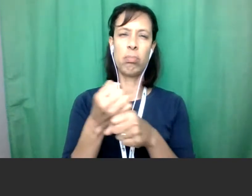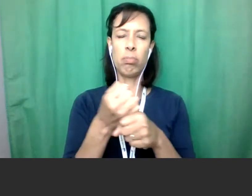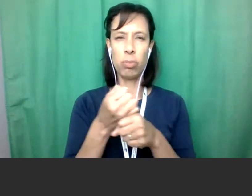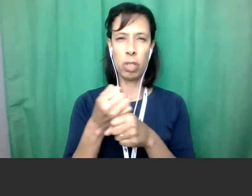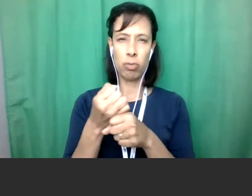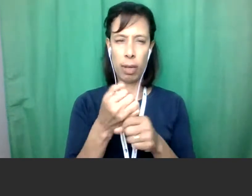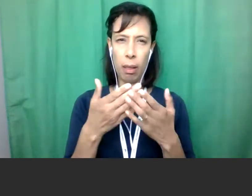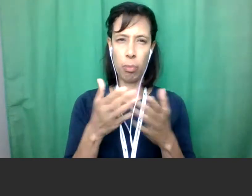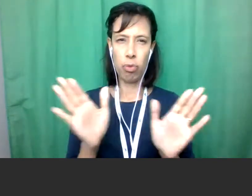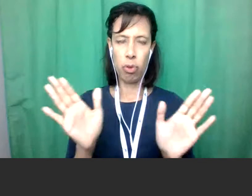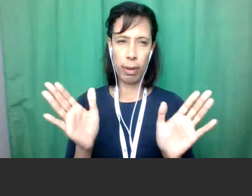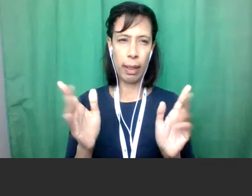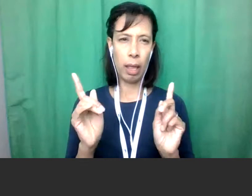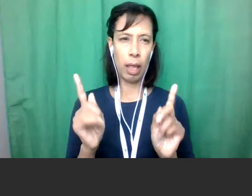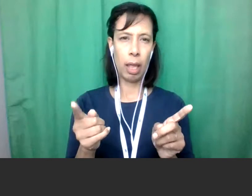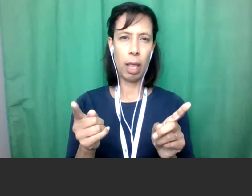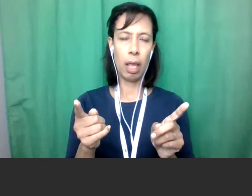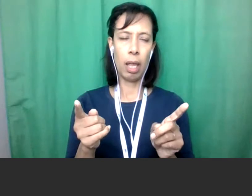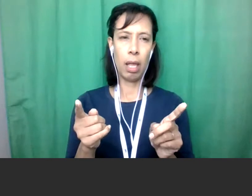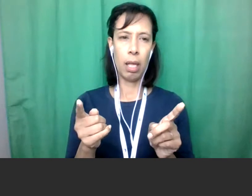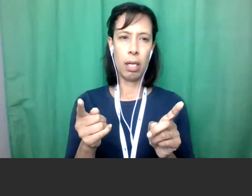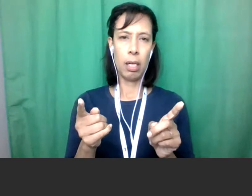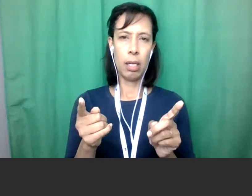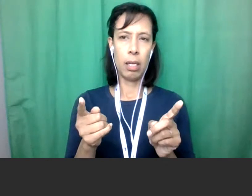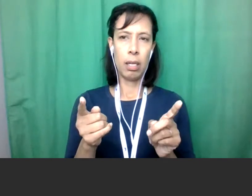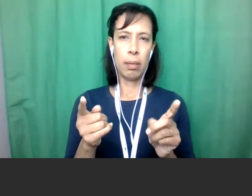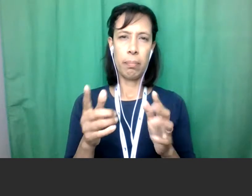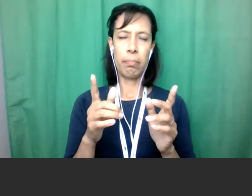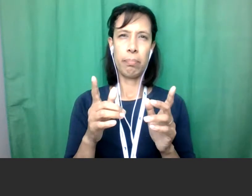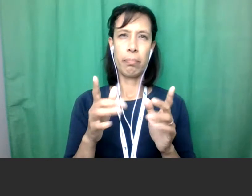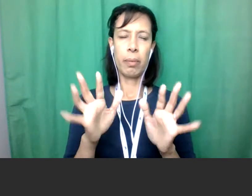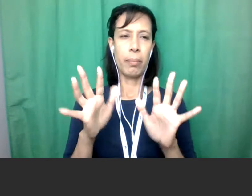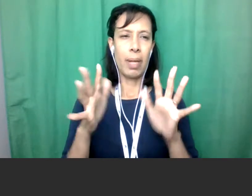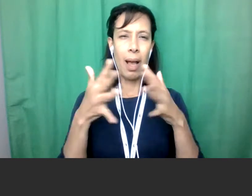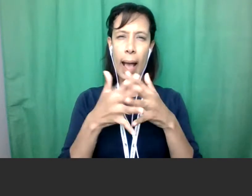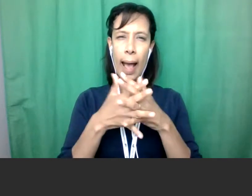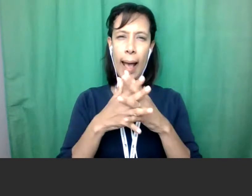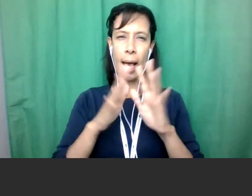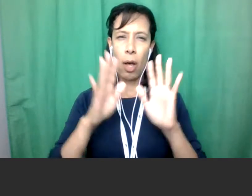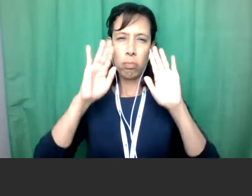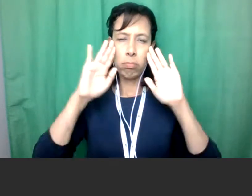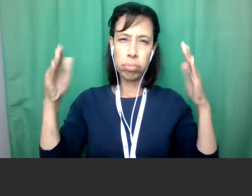about focusing your research. So